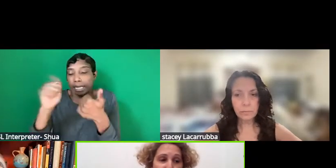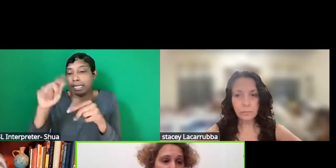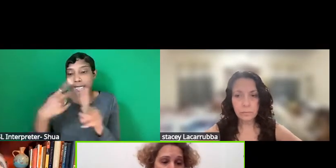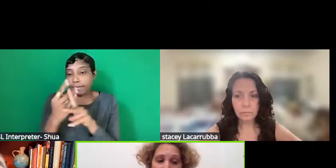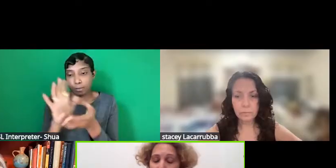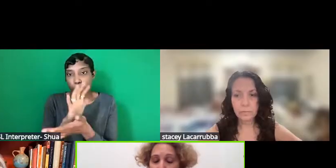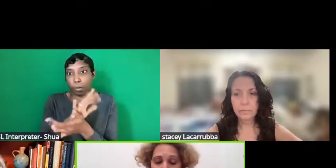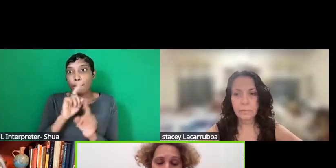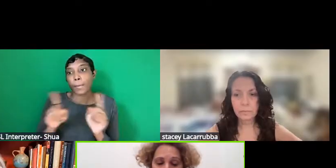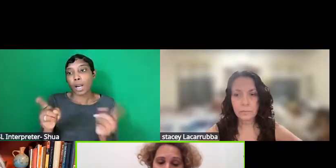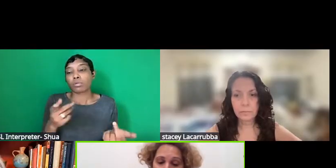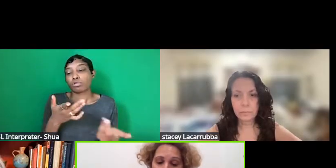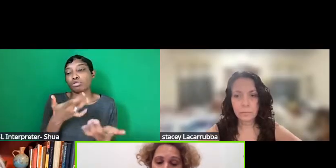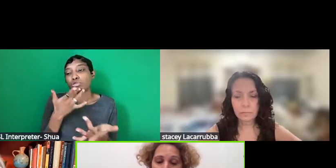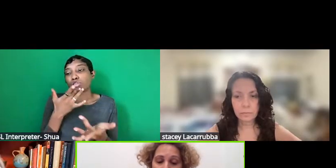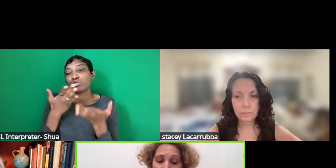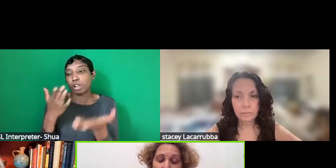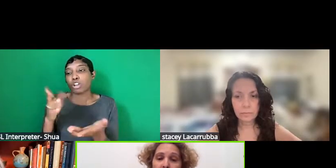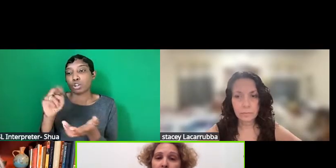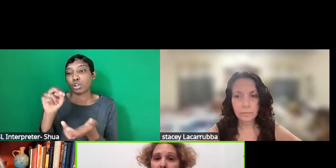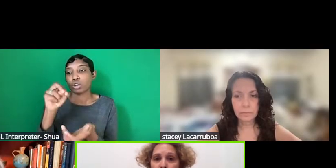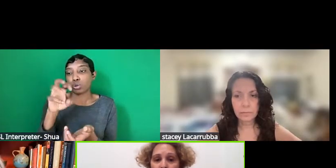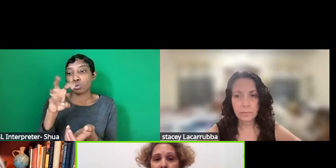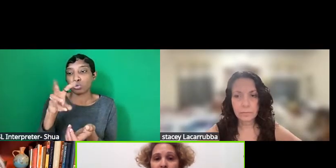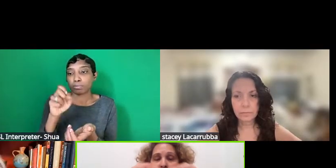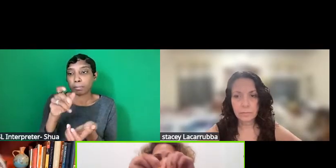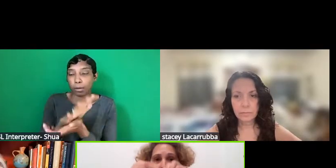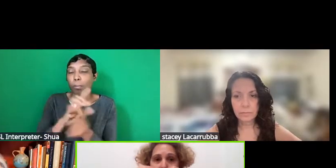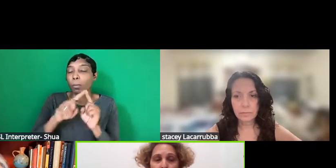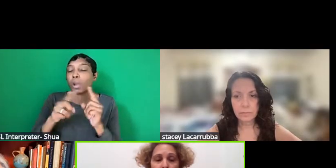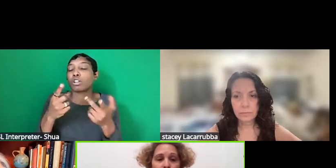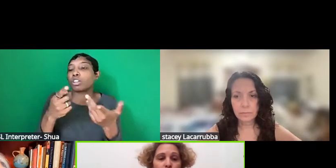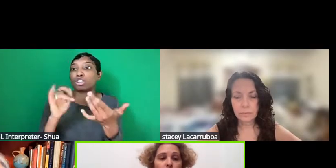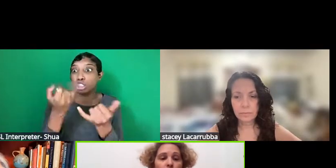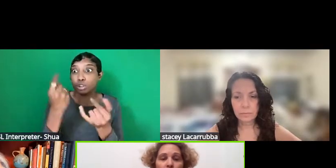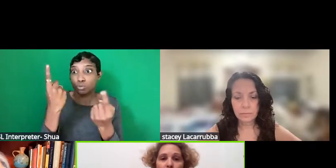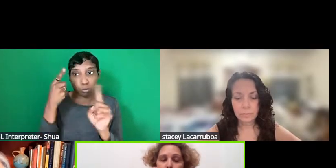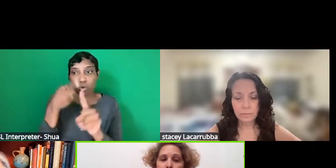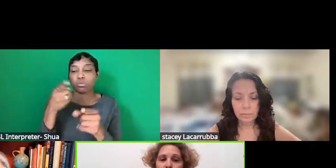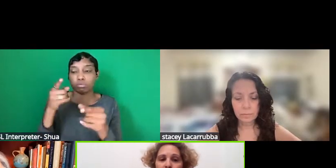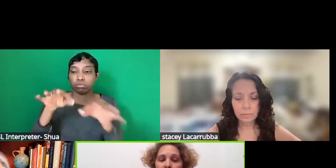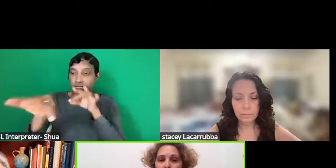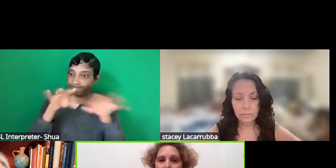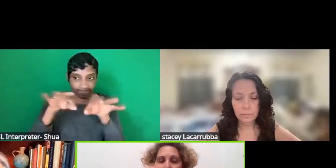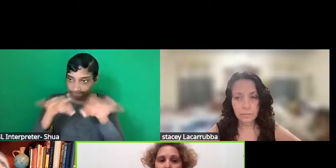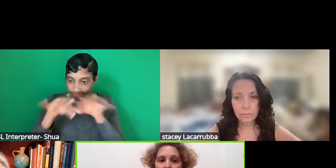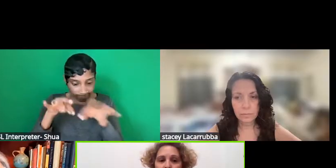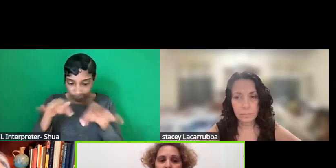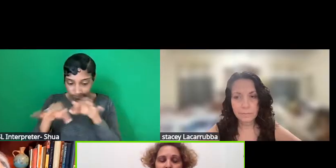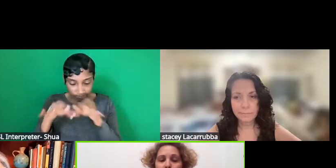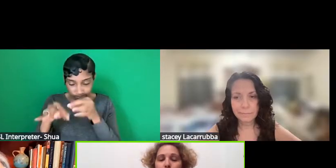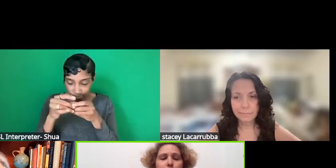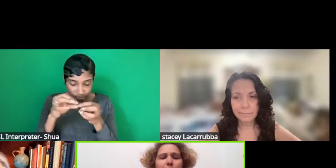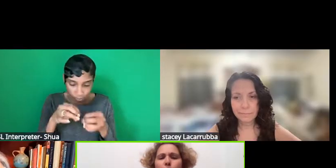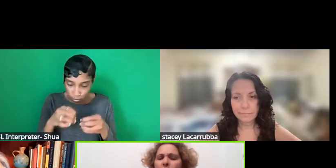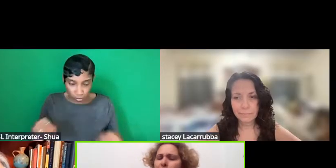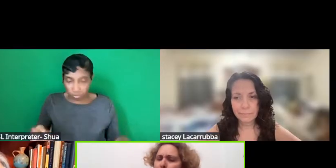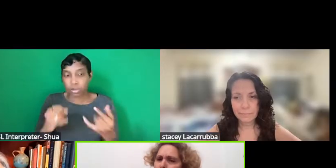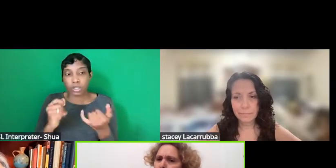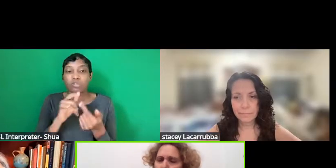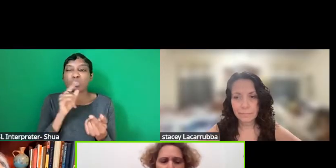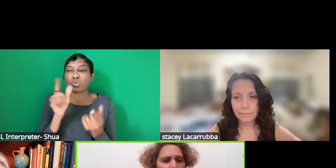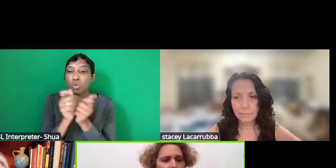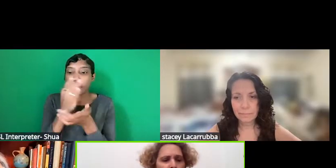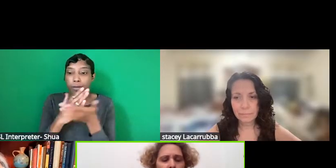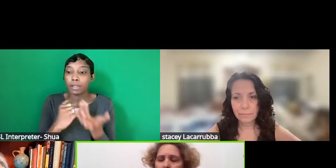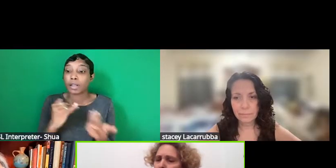start ripping it into small pieces. And just as an example, you can see I'm just doing it. By the way, if